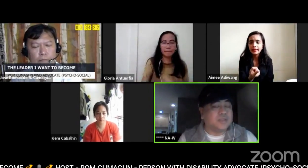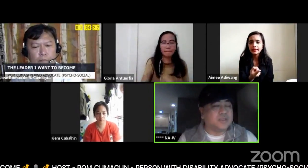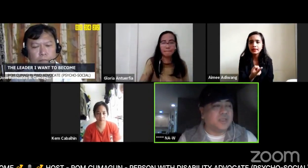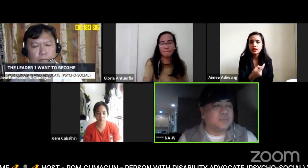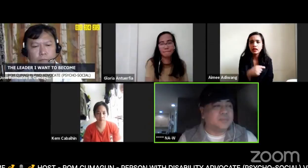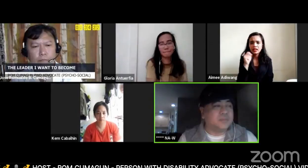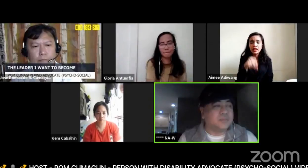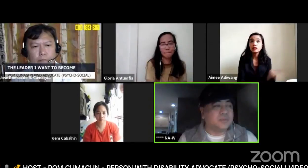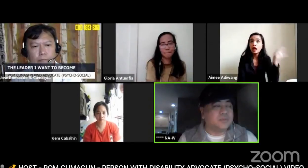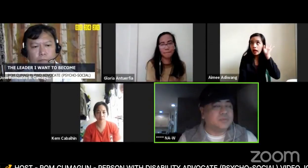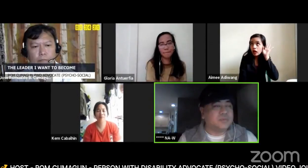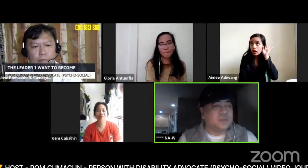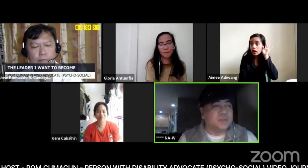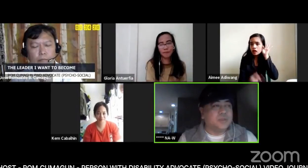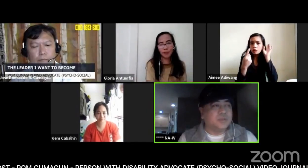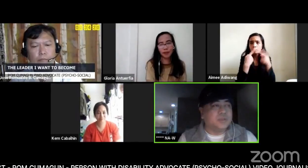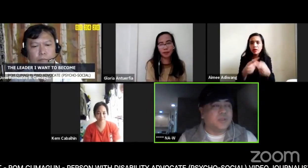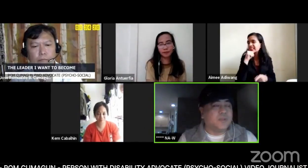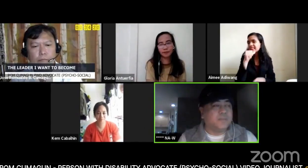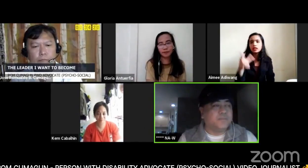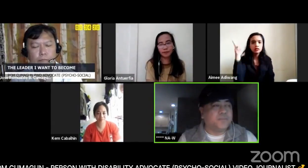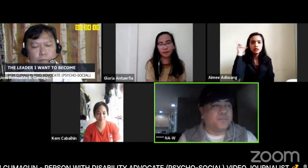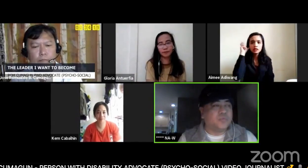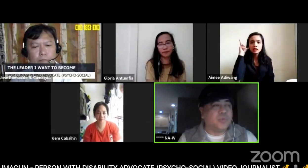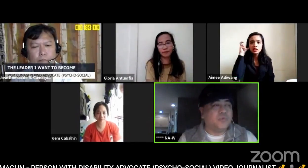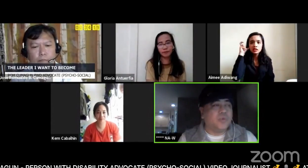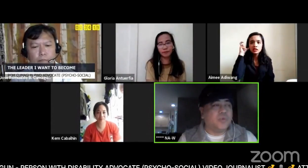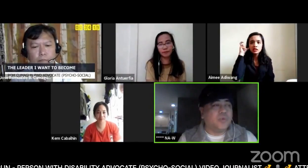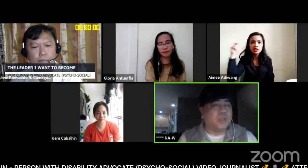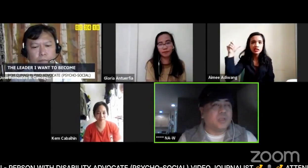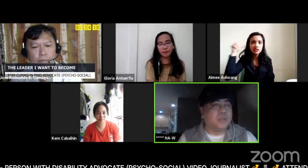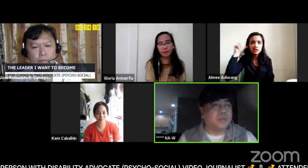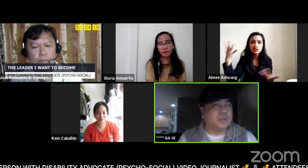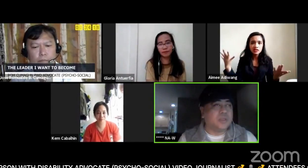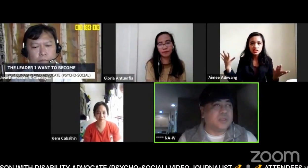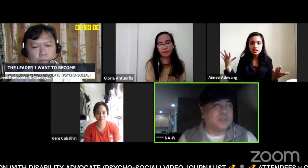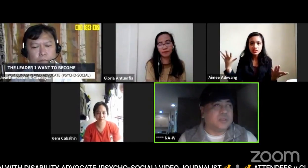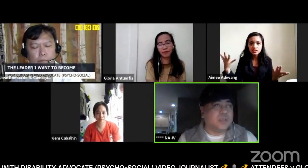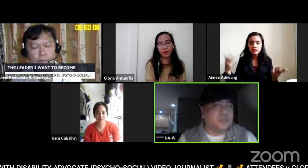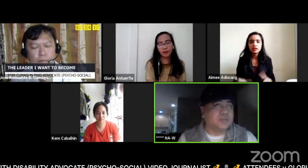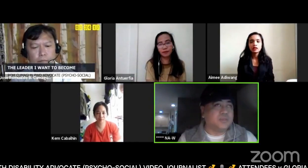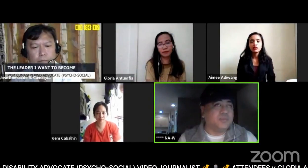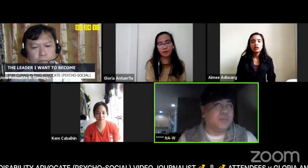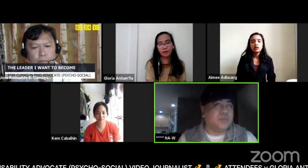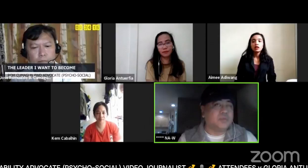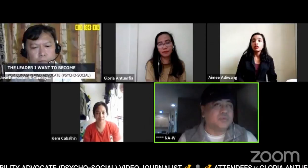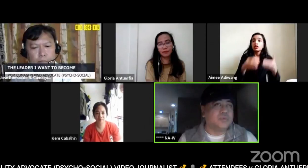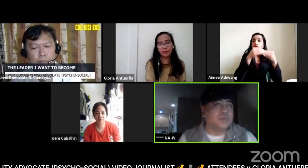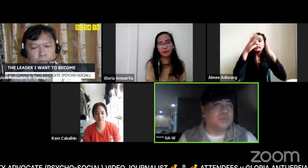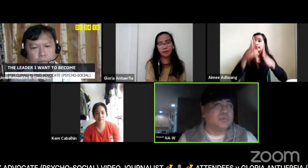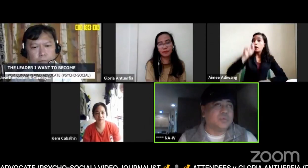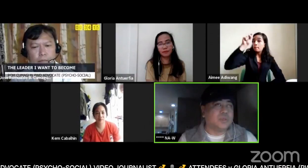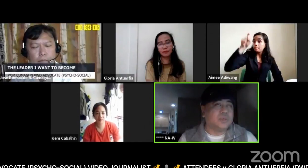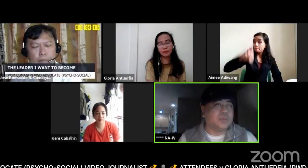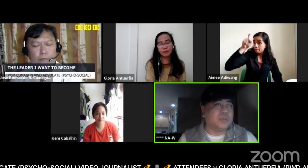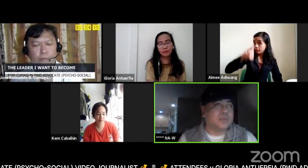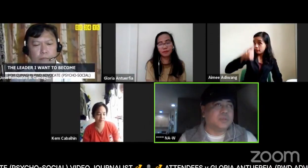then it's not the same. No, we want a leader should be able